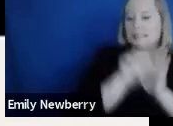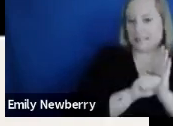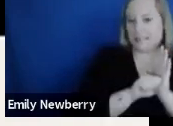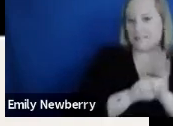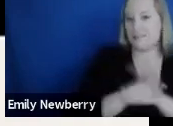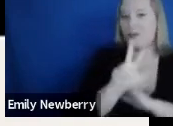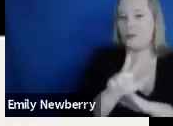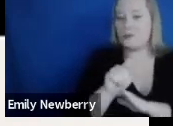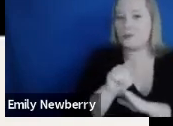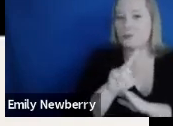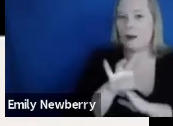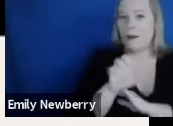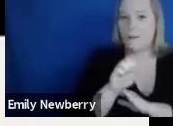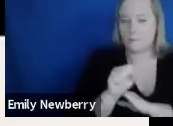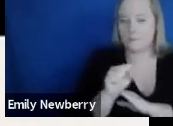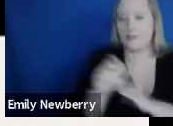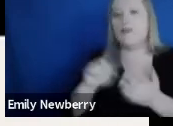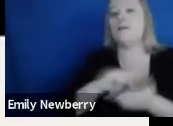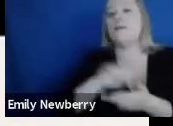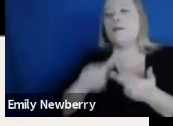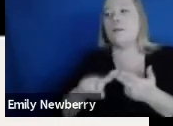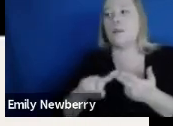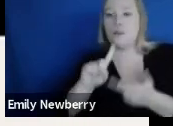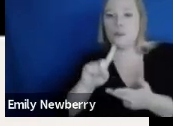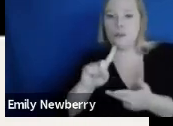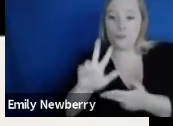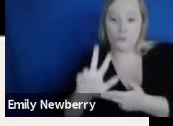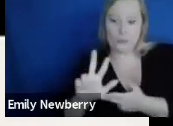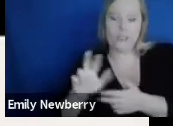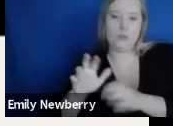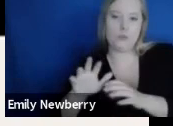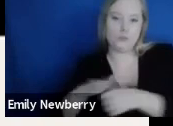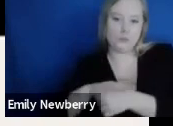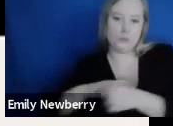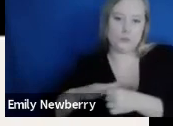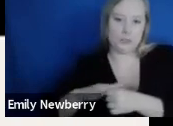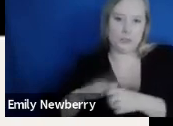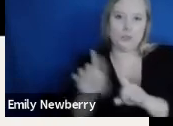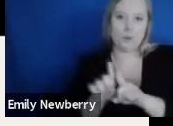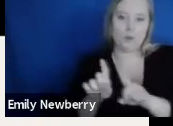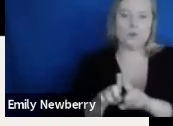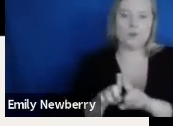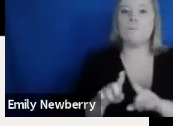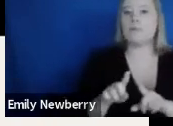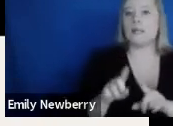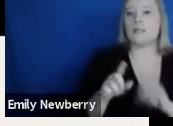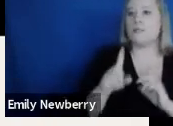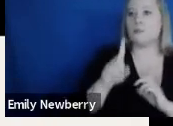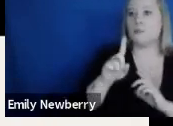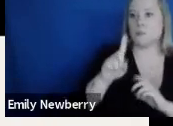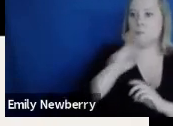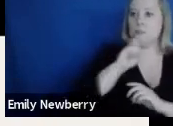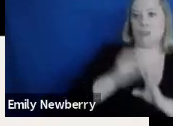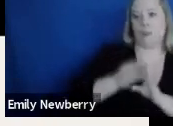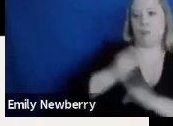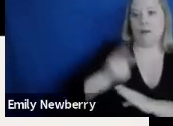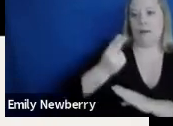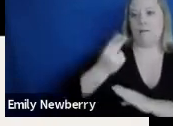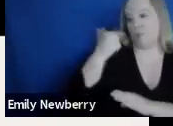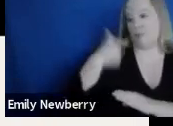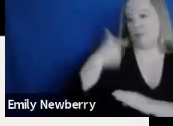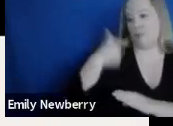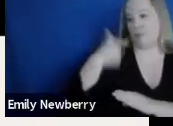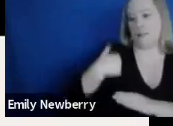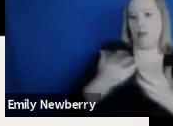3 regions of EPA. And this has been it's kind of been a career high for me and a lot of other people, because